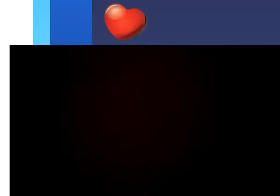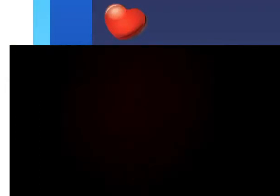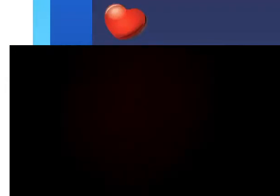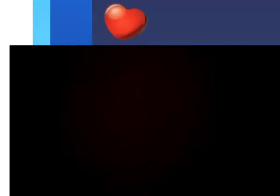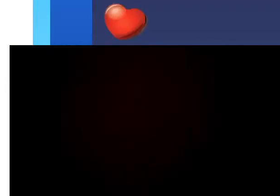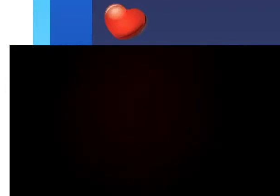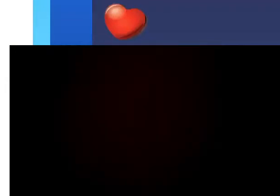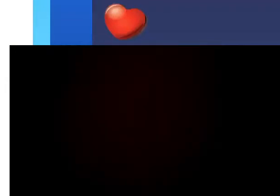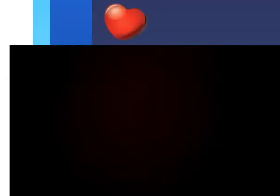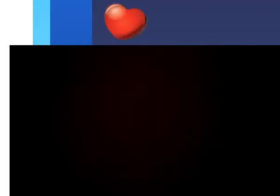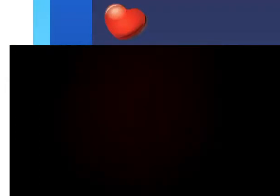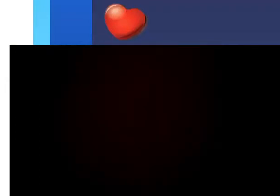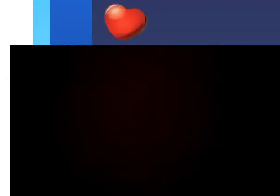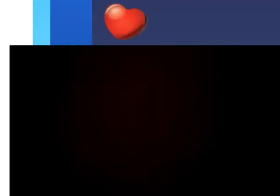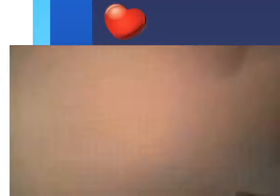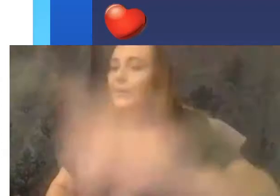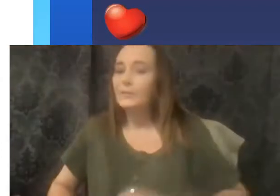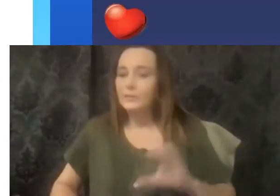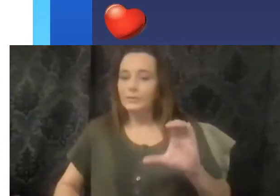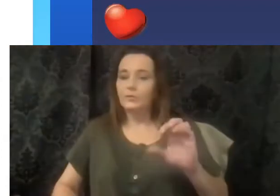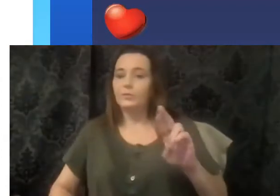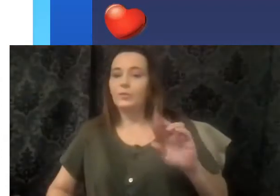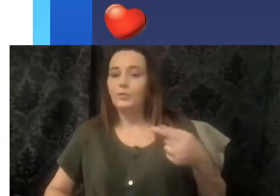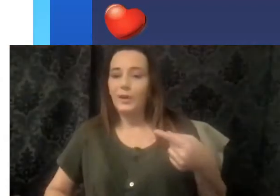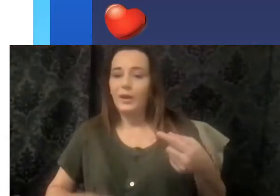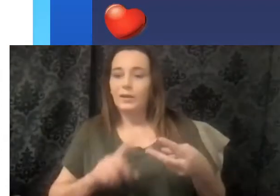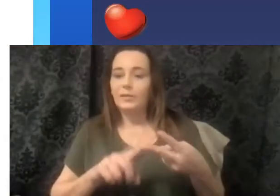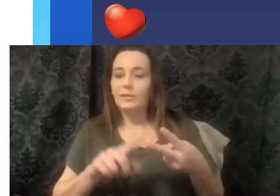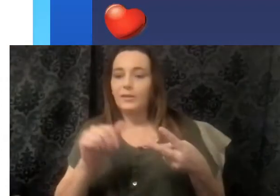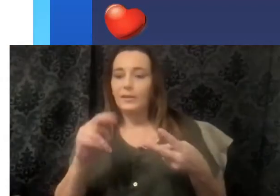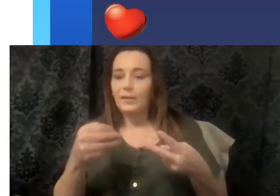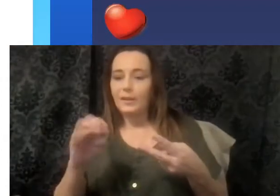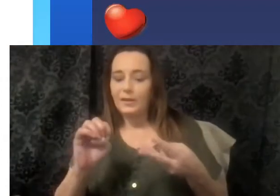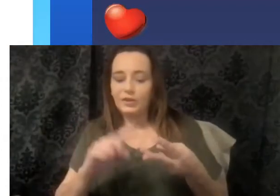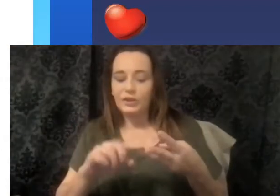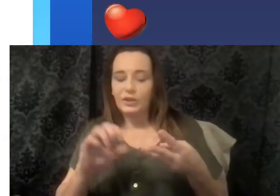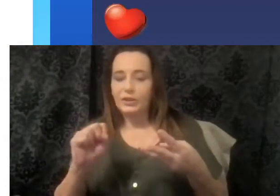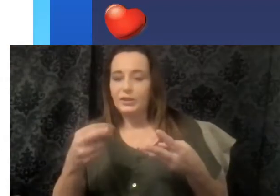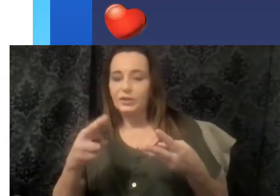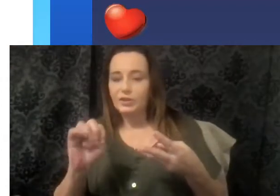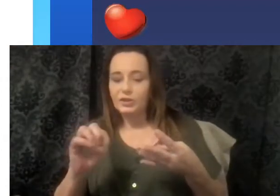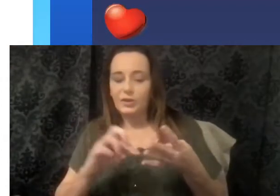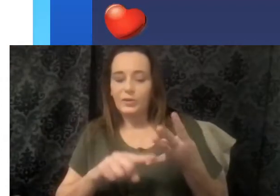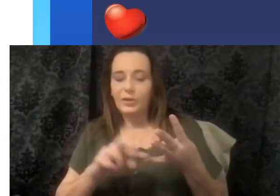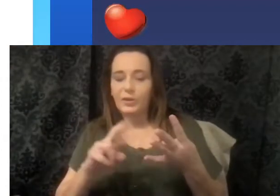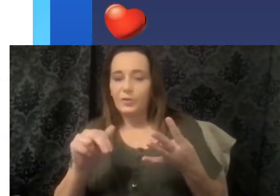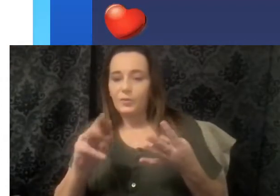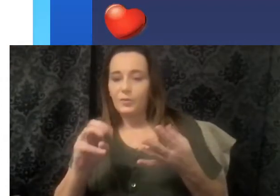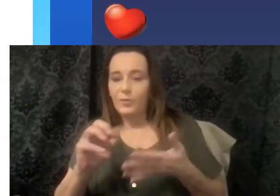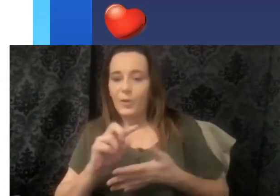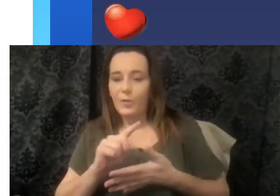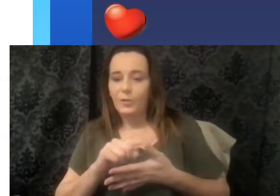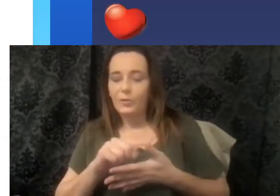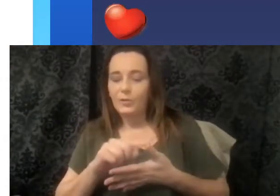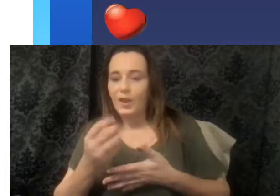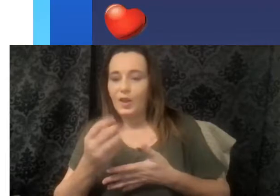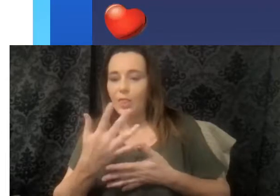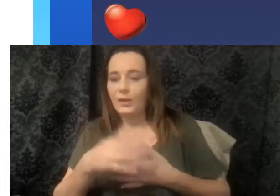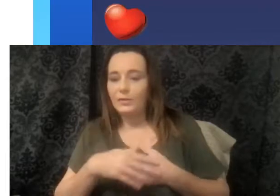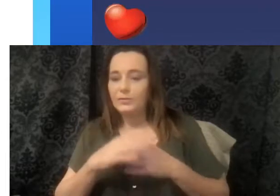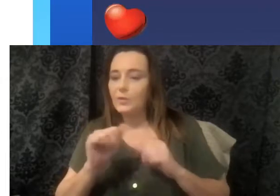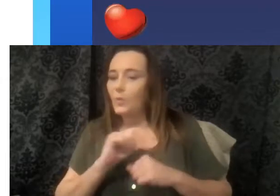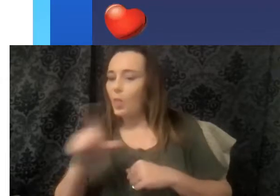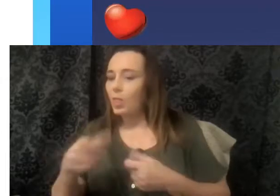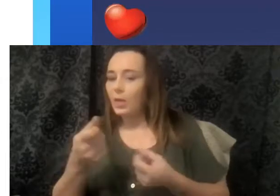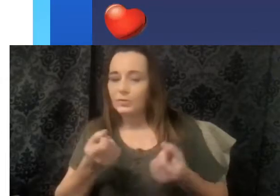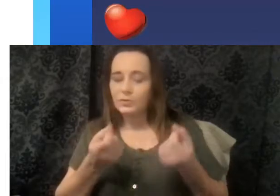Craig, Angie, Sherry, Ramon, and then online. Yes. Okay, right? And just so everyone understands, the reason